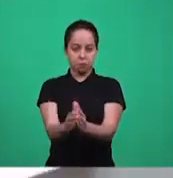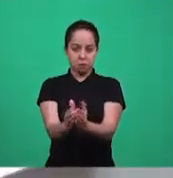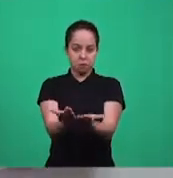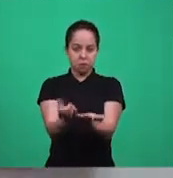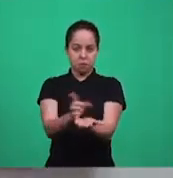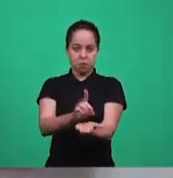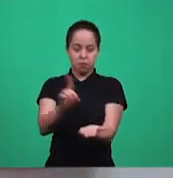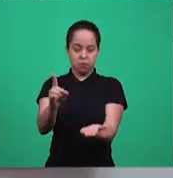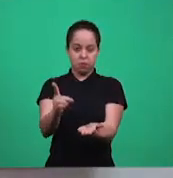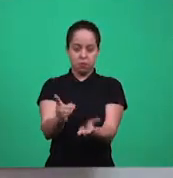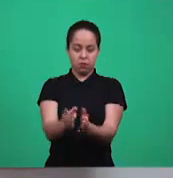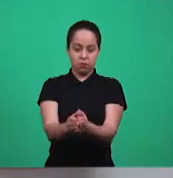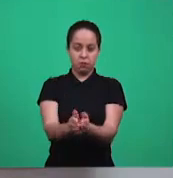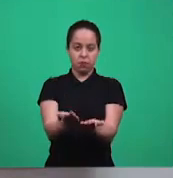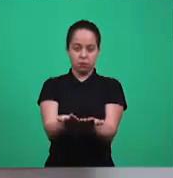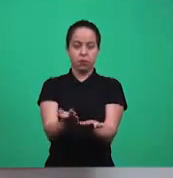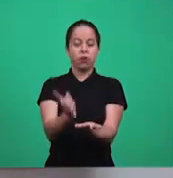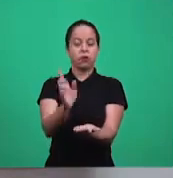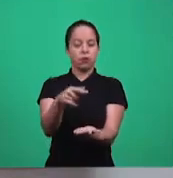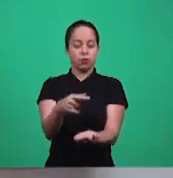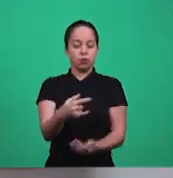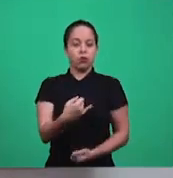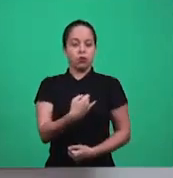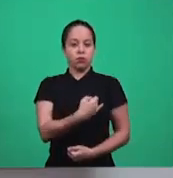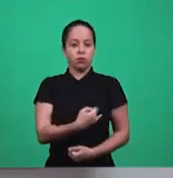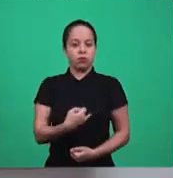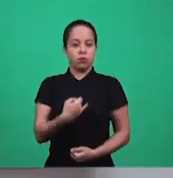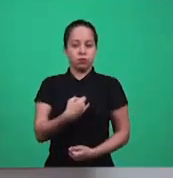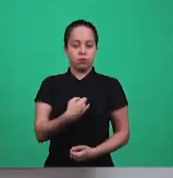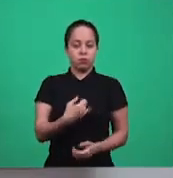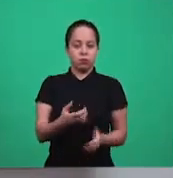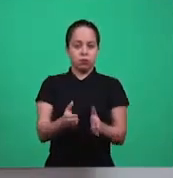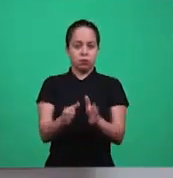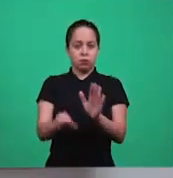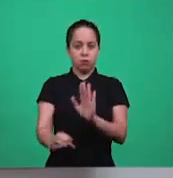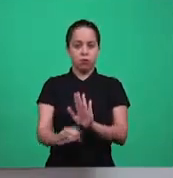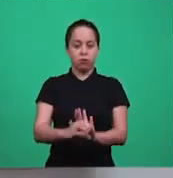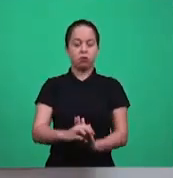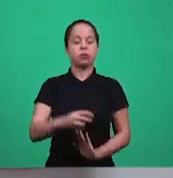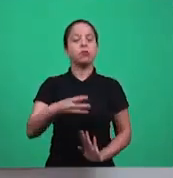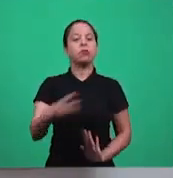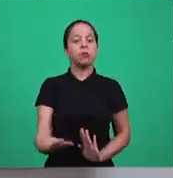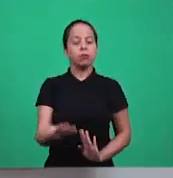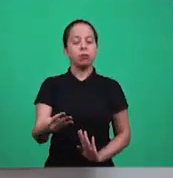I invite the church to open up the Bible in the Gospel of John 3,